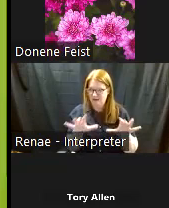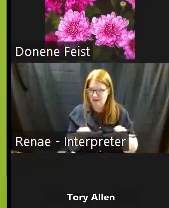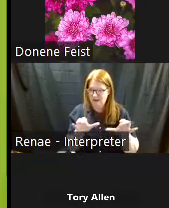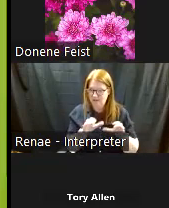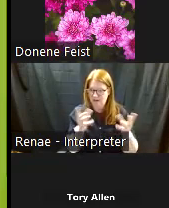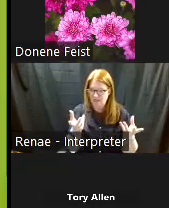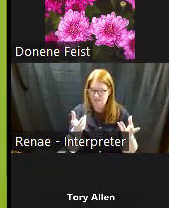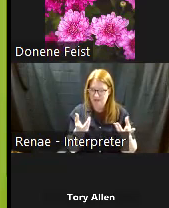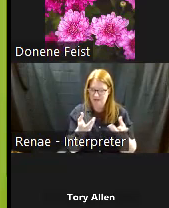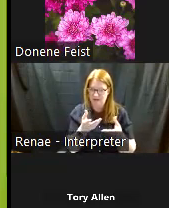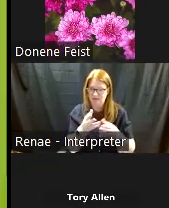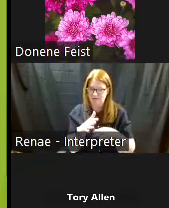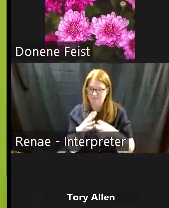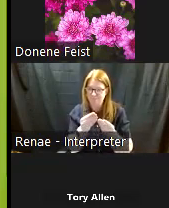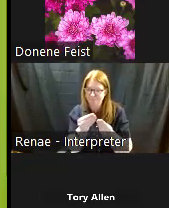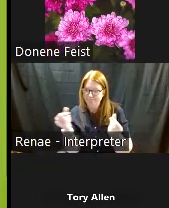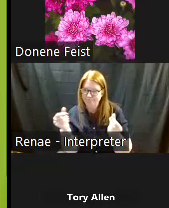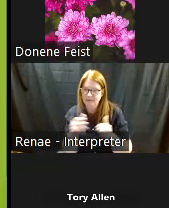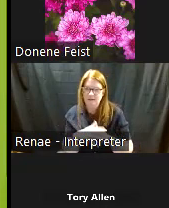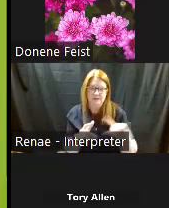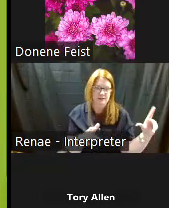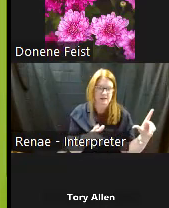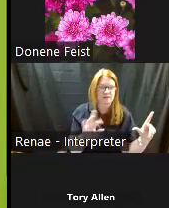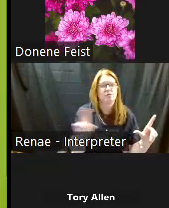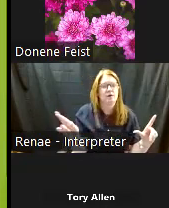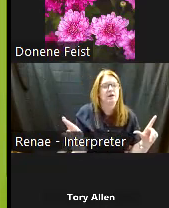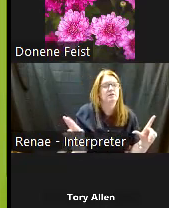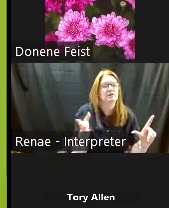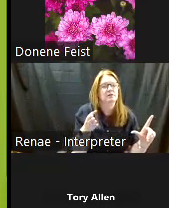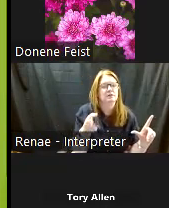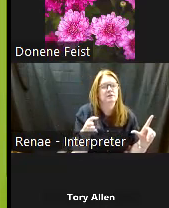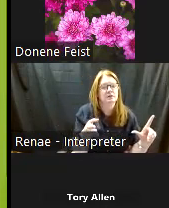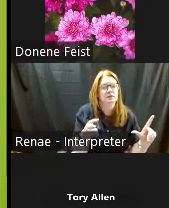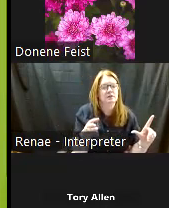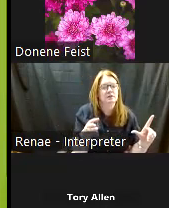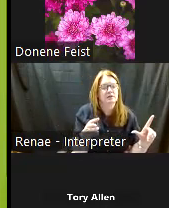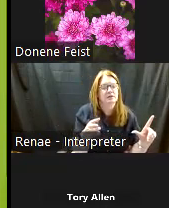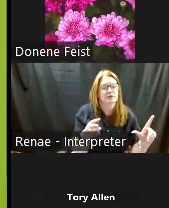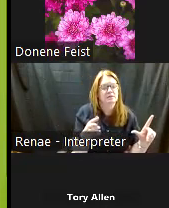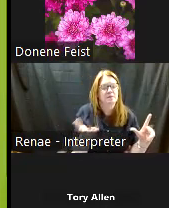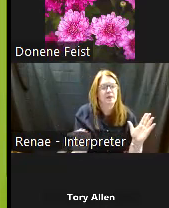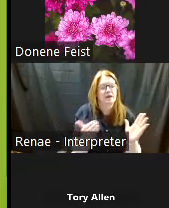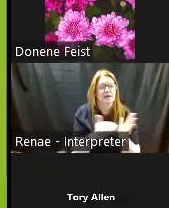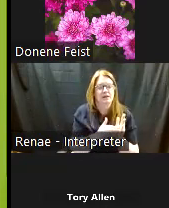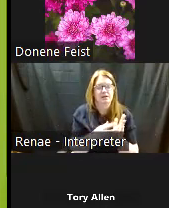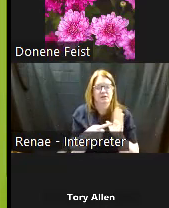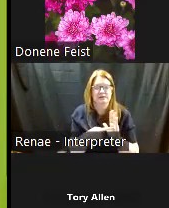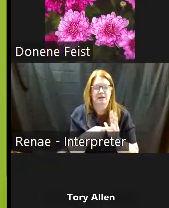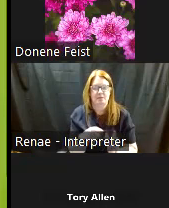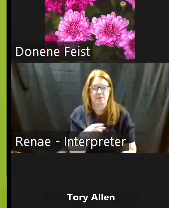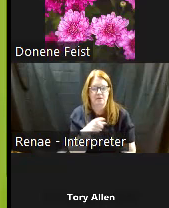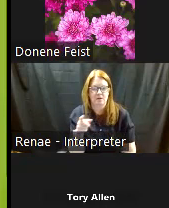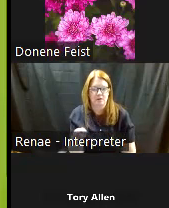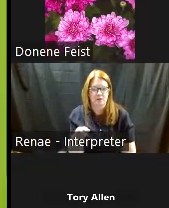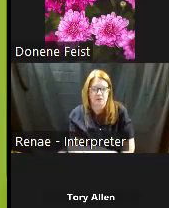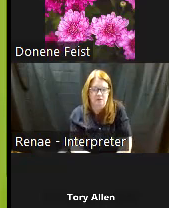And so again, that's the left ear, right ear on the other side. And then just another example over there on the other